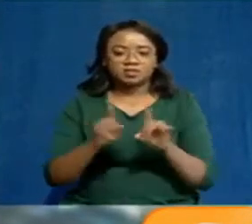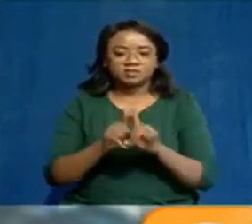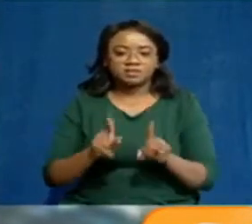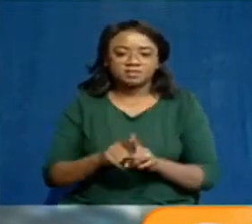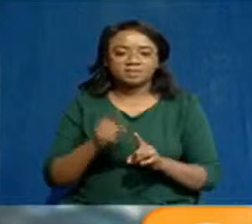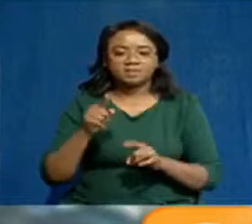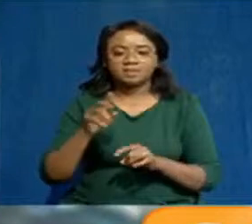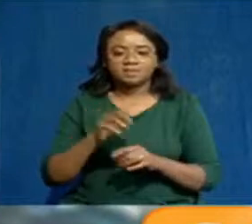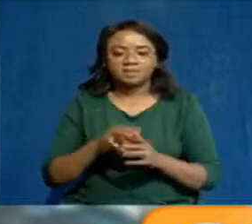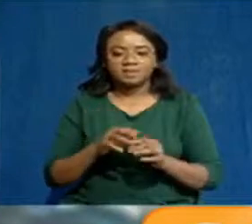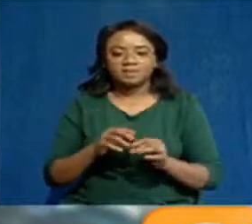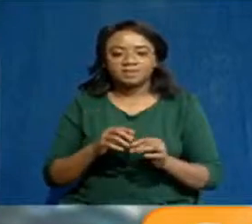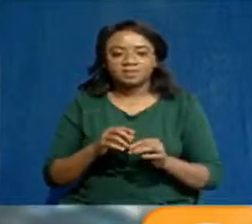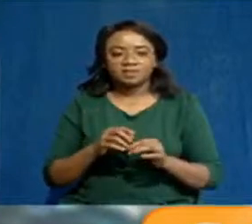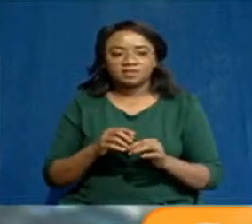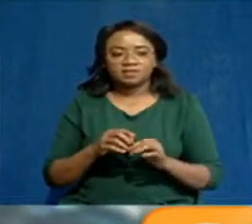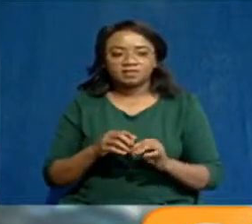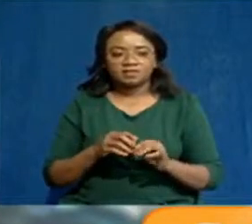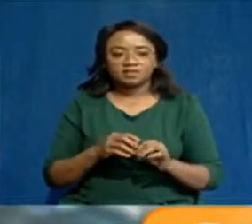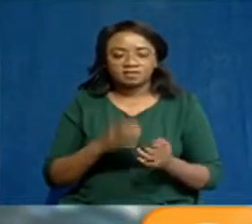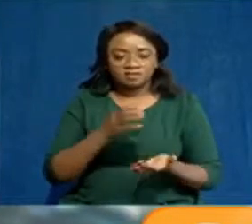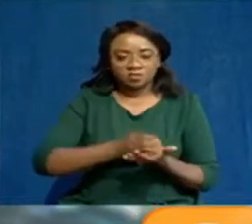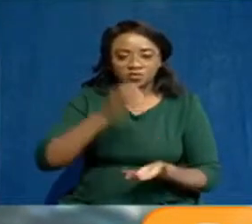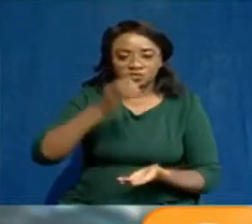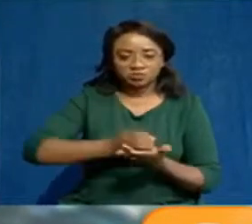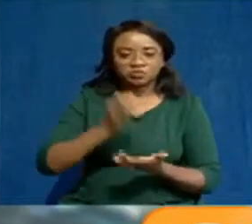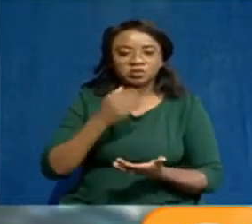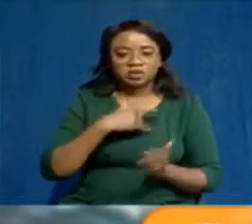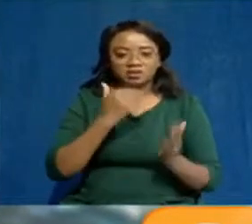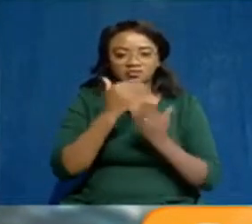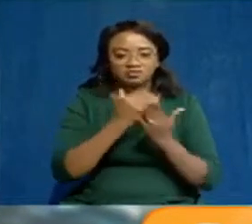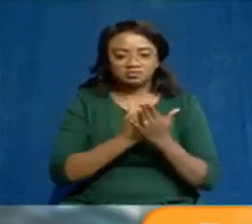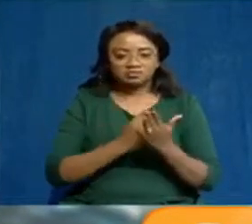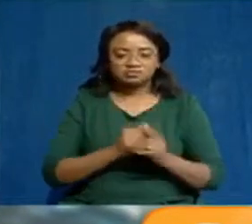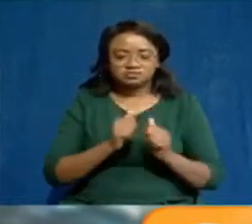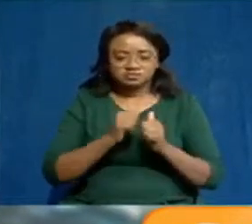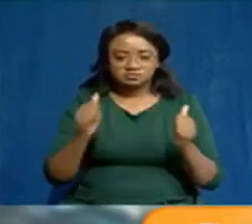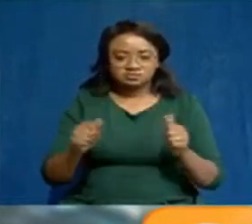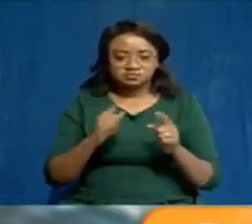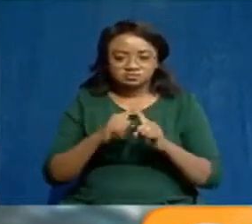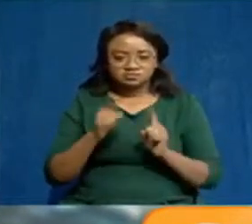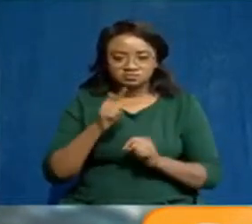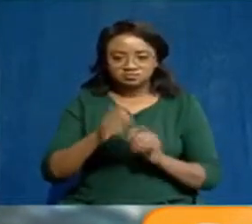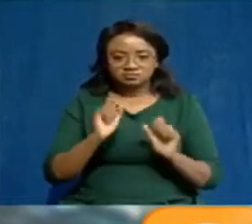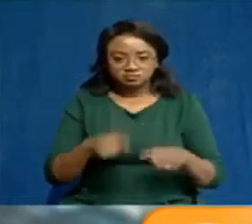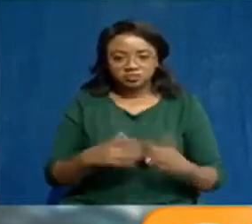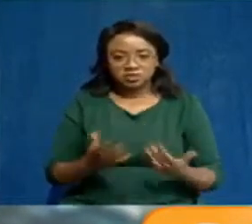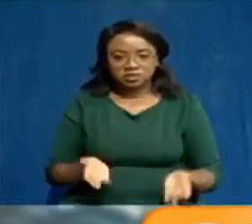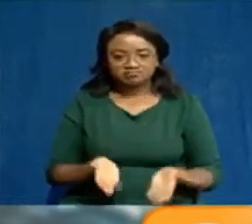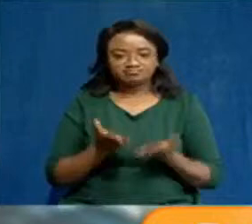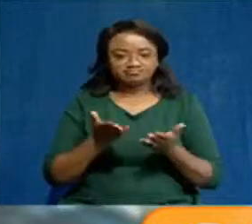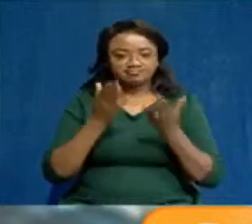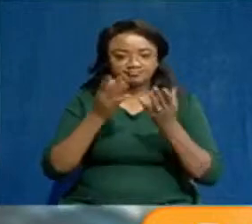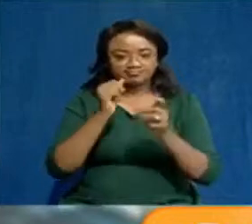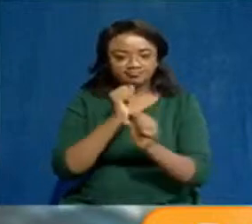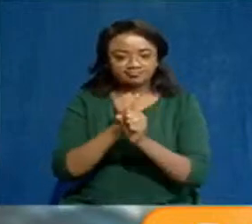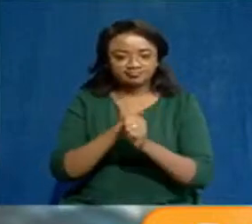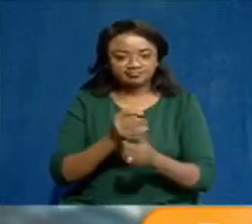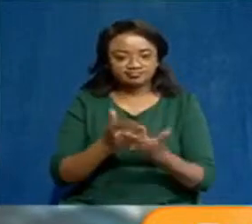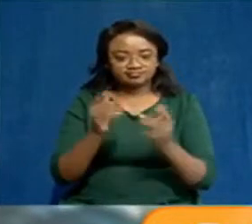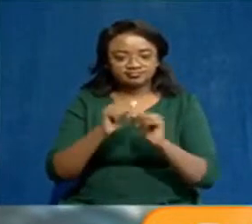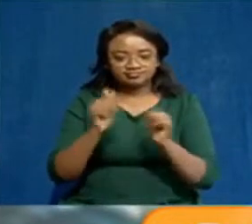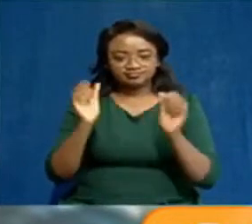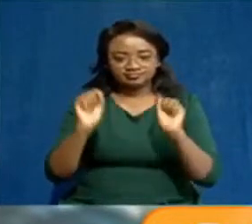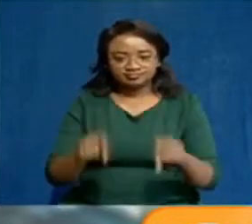someone. Bottles, there's a take back scheme which could be upscaled to work. Yeah.